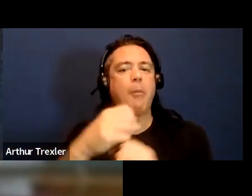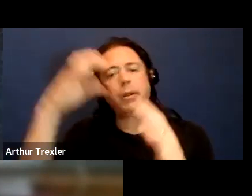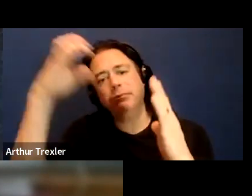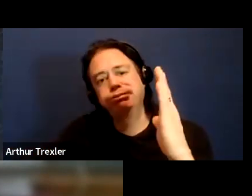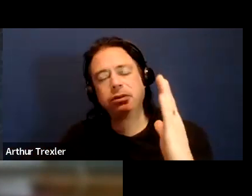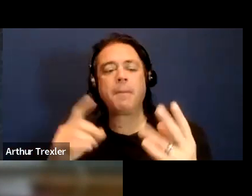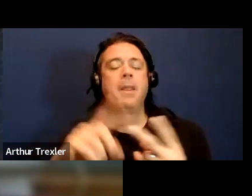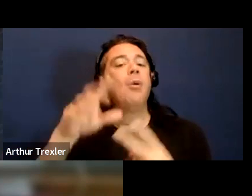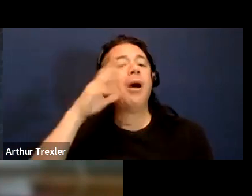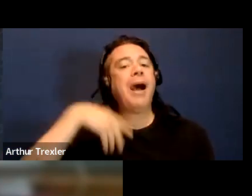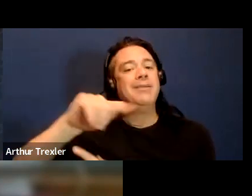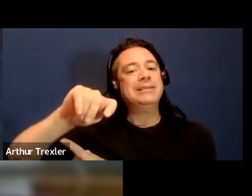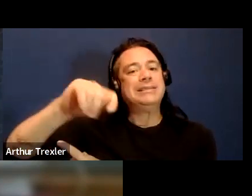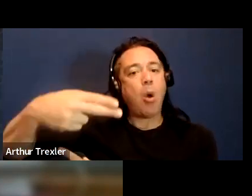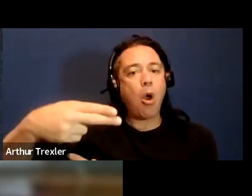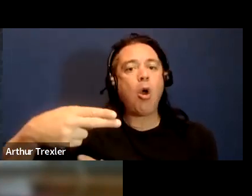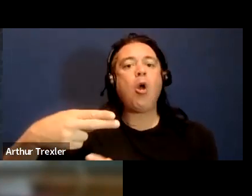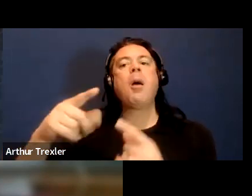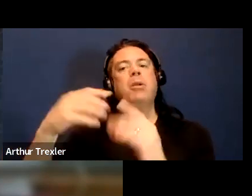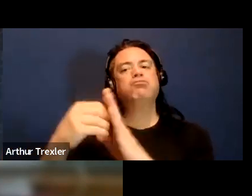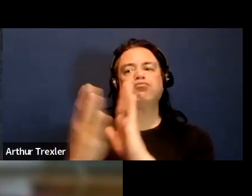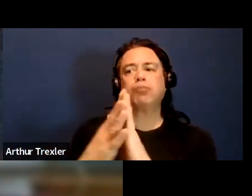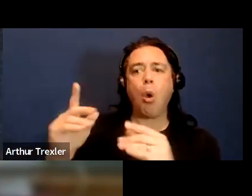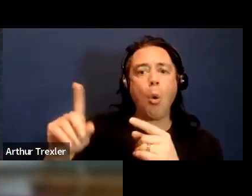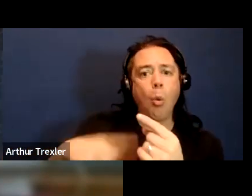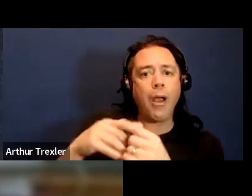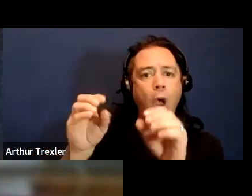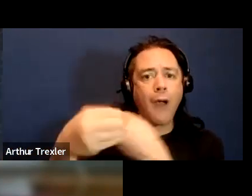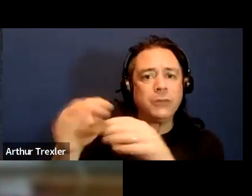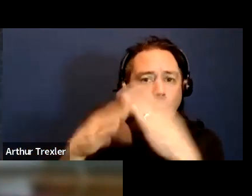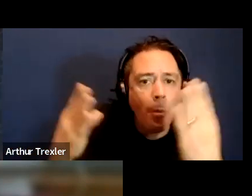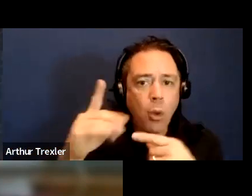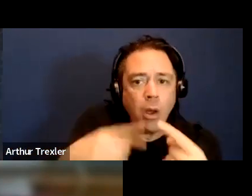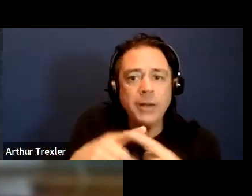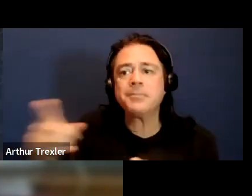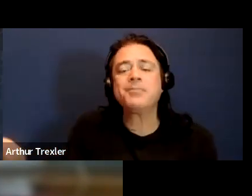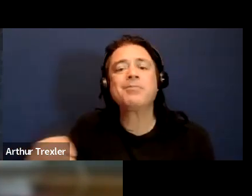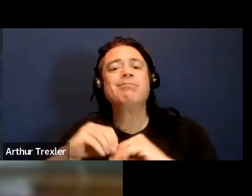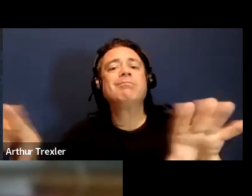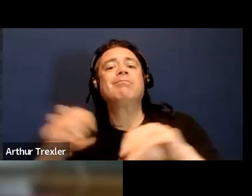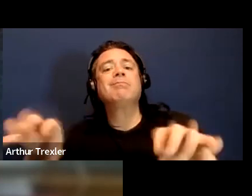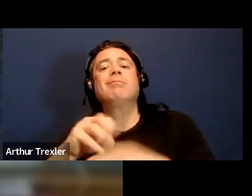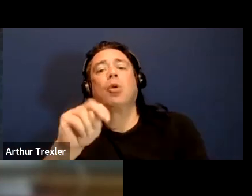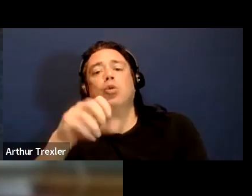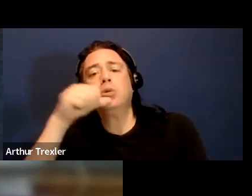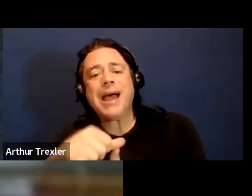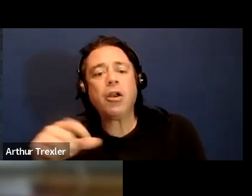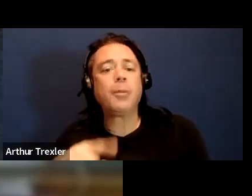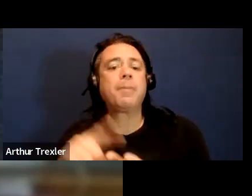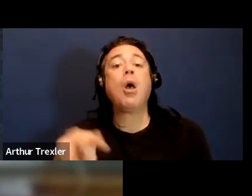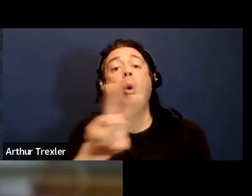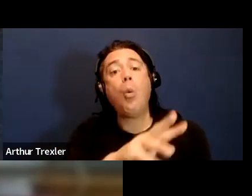town hall and office hours, newsletters, website updates, and also email